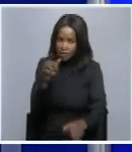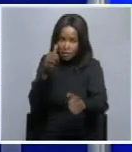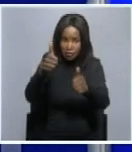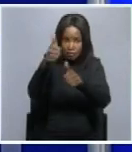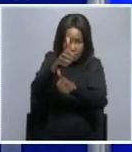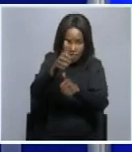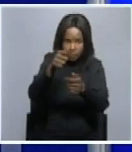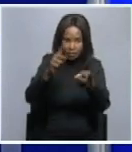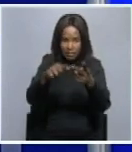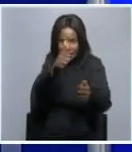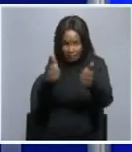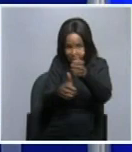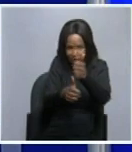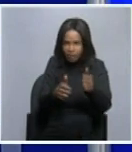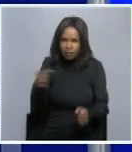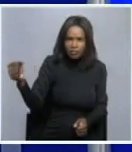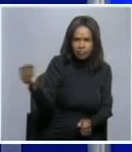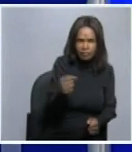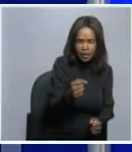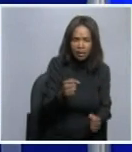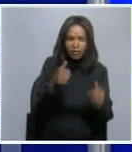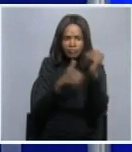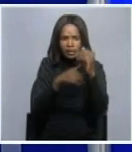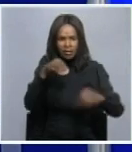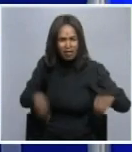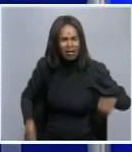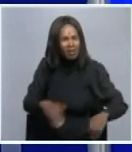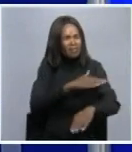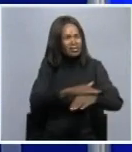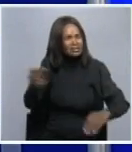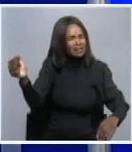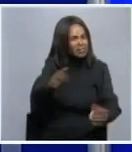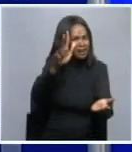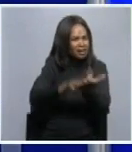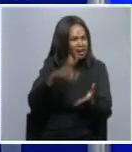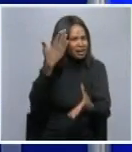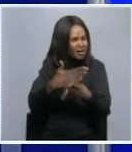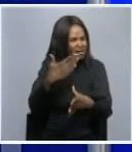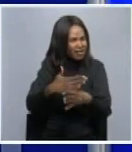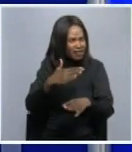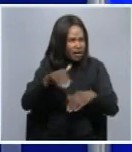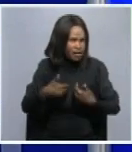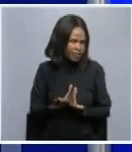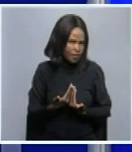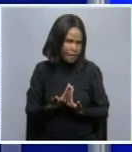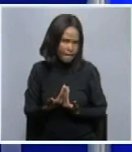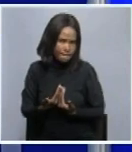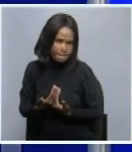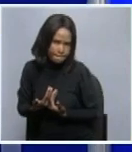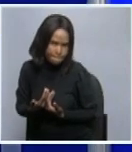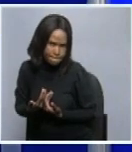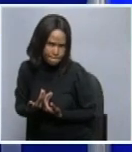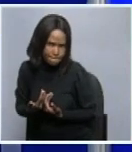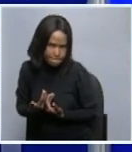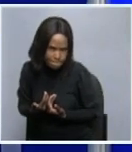Director General and Deputy Director General of the Anti-Corruption Commission of Namibia. I've just been informed that we do have